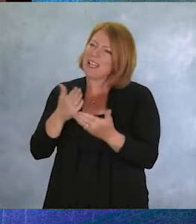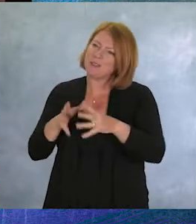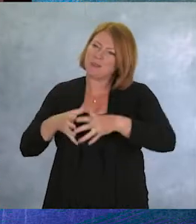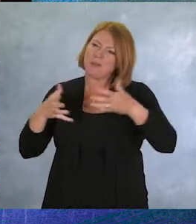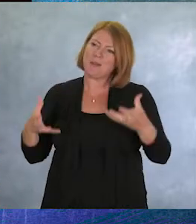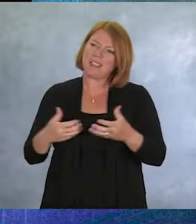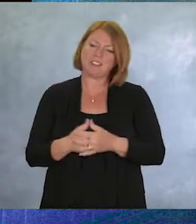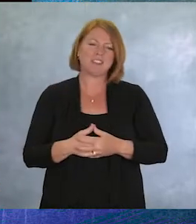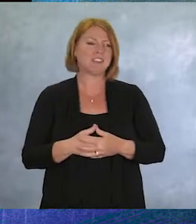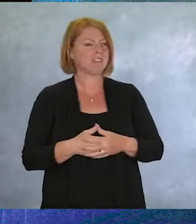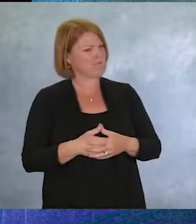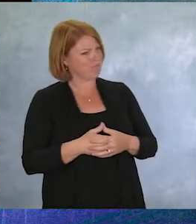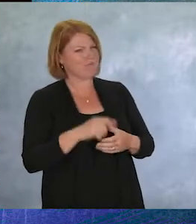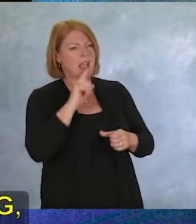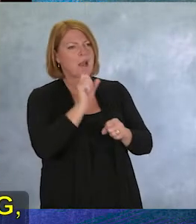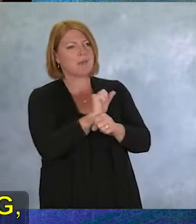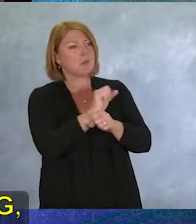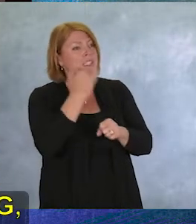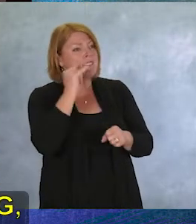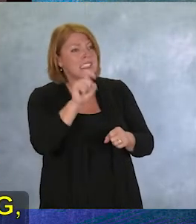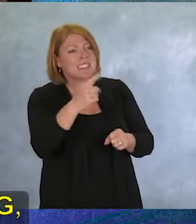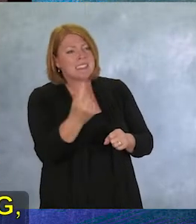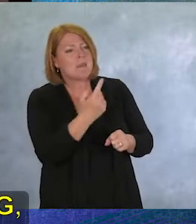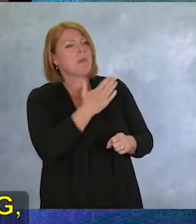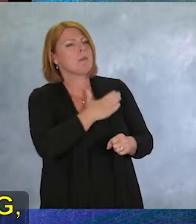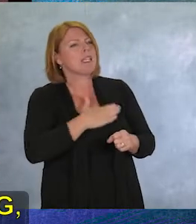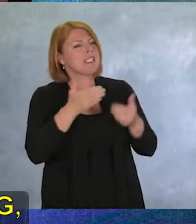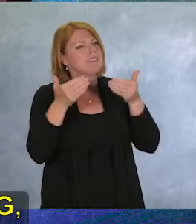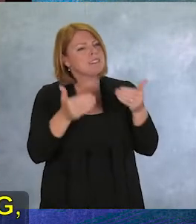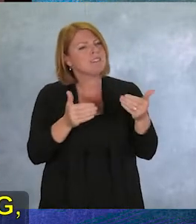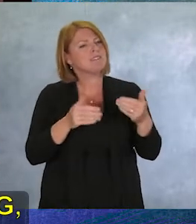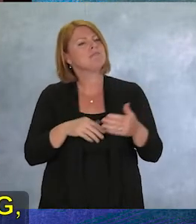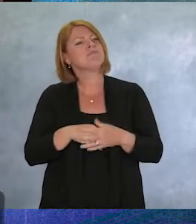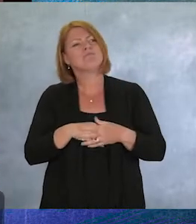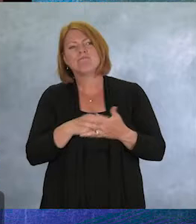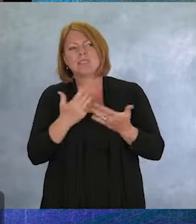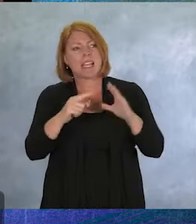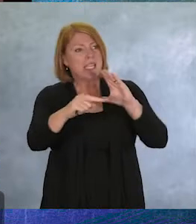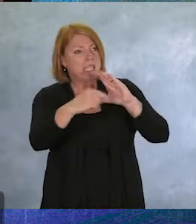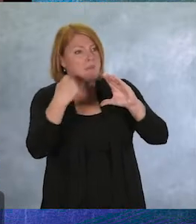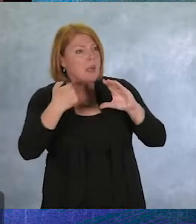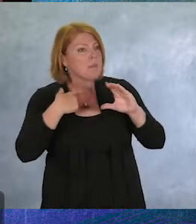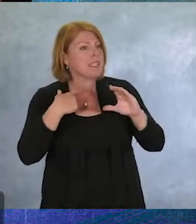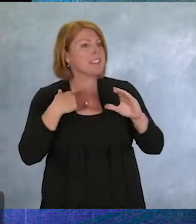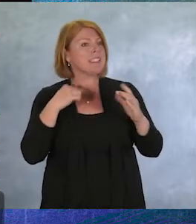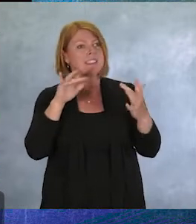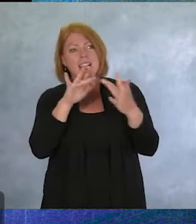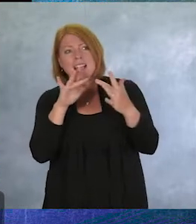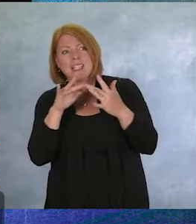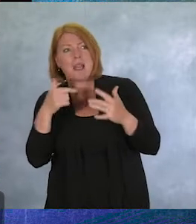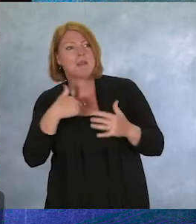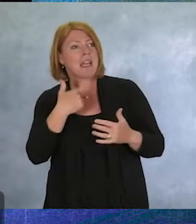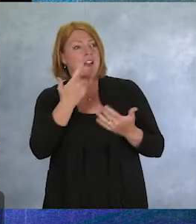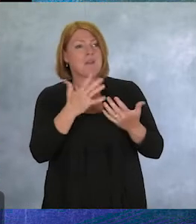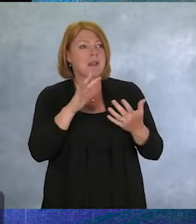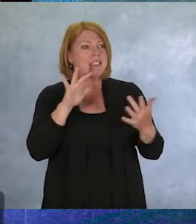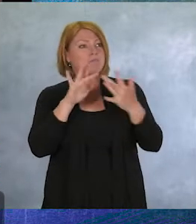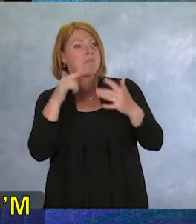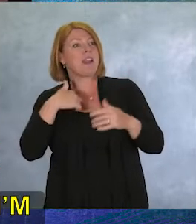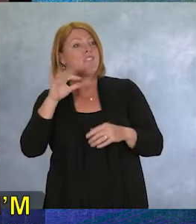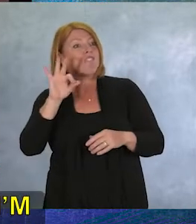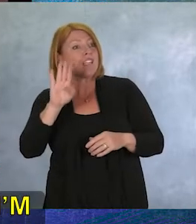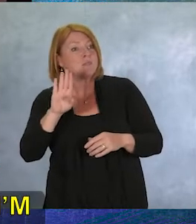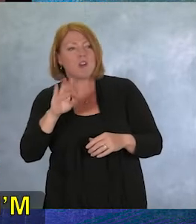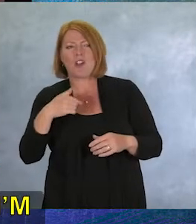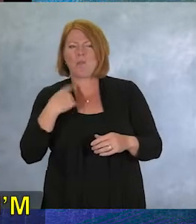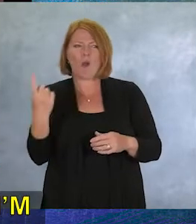much. Absolutely. And if you ever need anything, please feel free to just, send me an email or find me on Facebook.